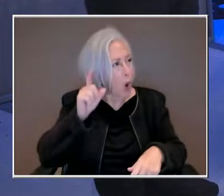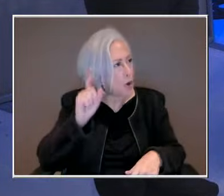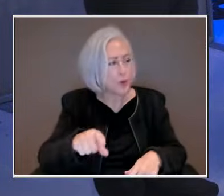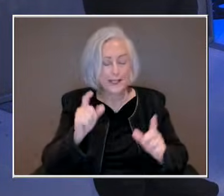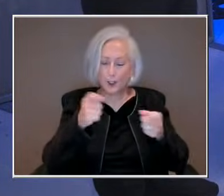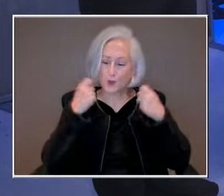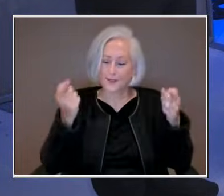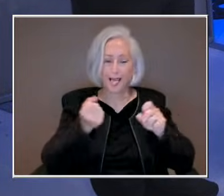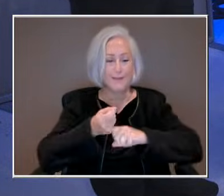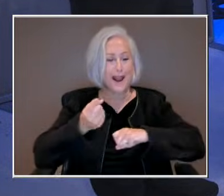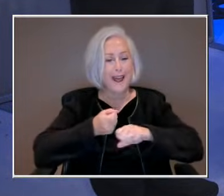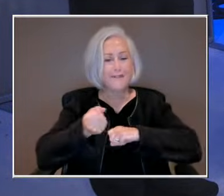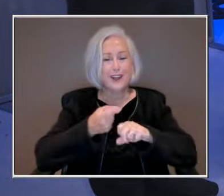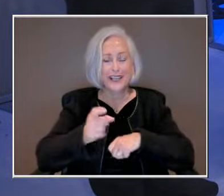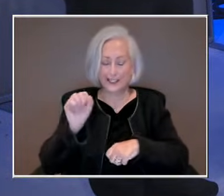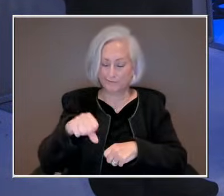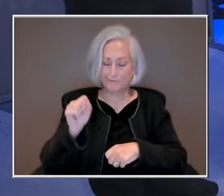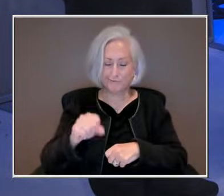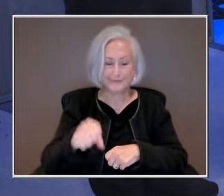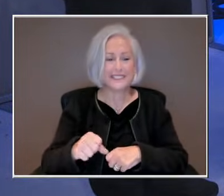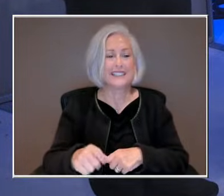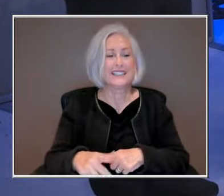my year. gosh. So